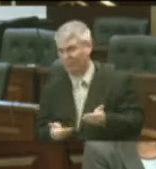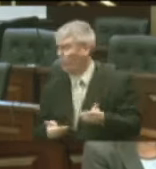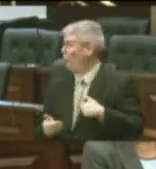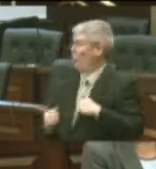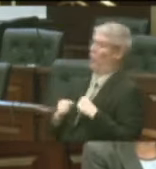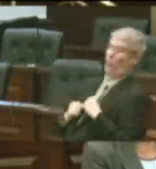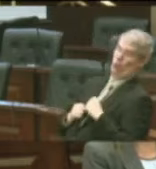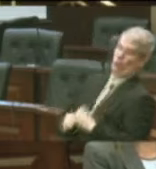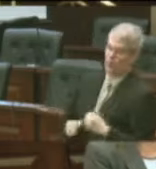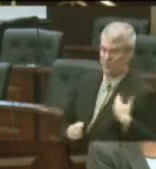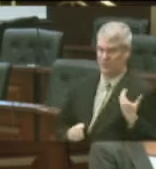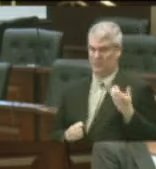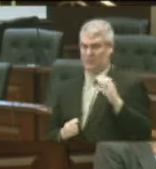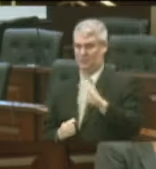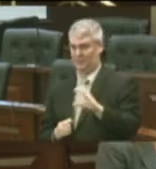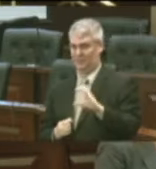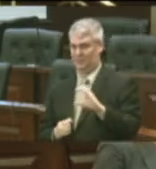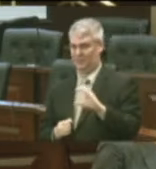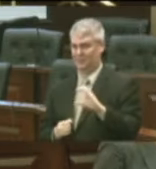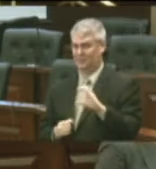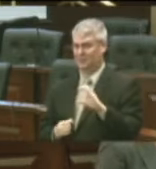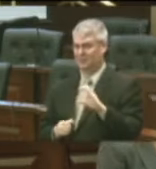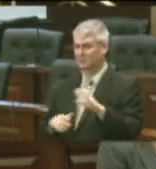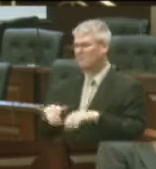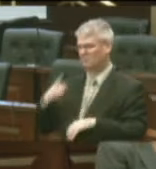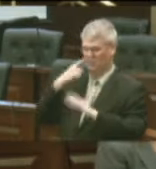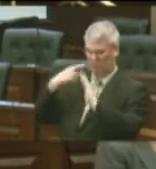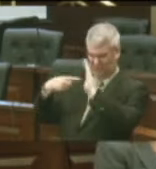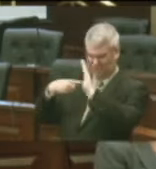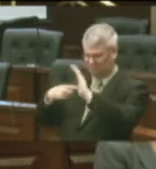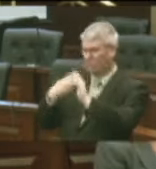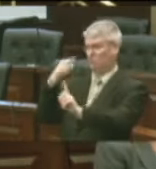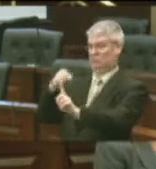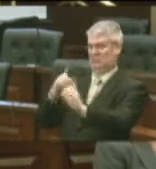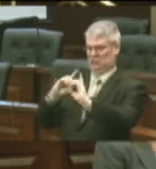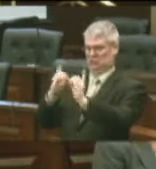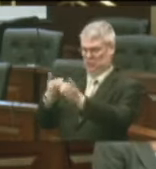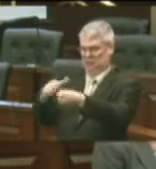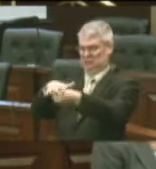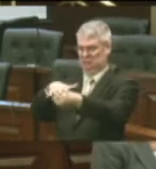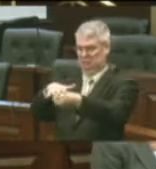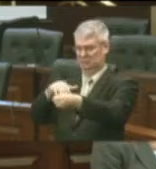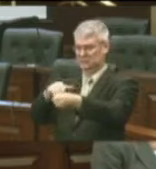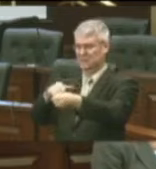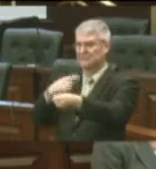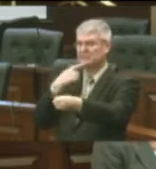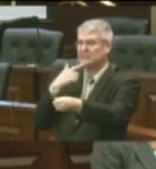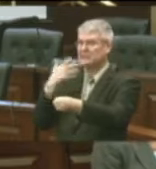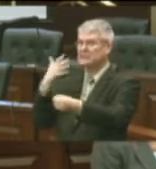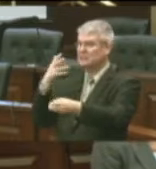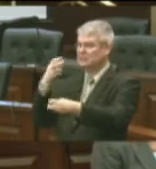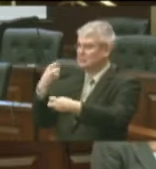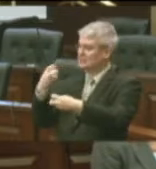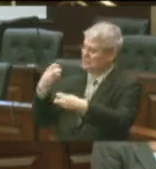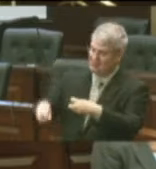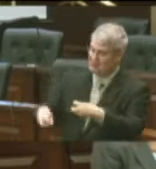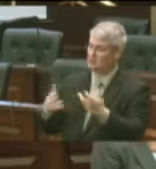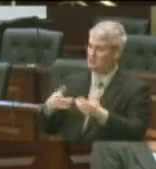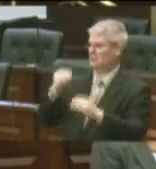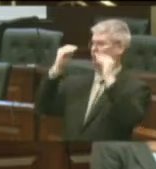is teacher shortages, teachers that haven't shown up, the necessity to have extra teachers.